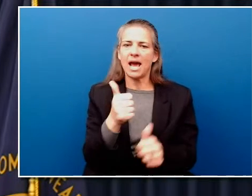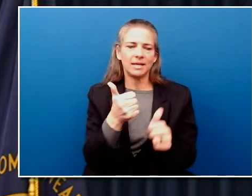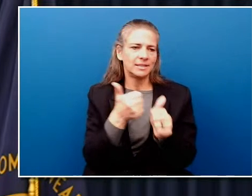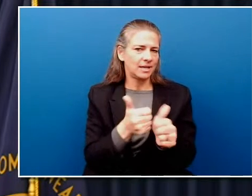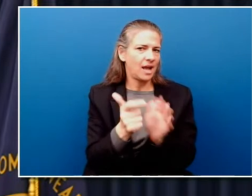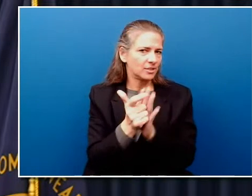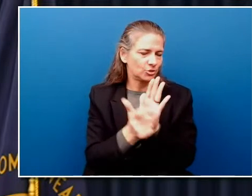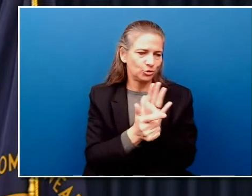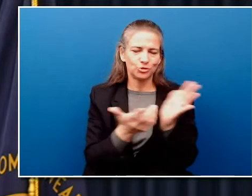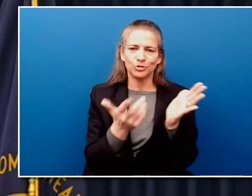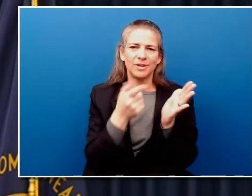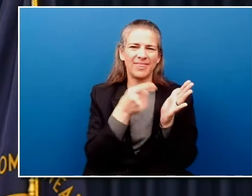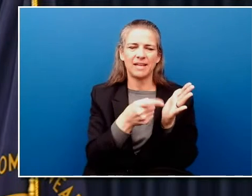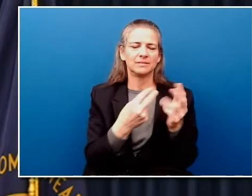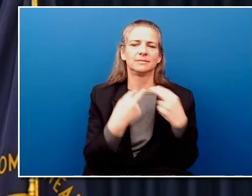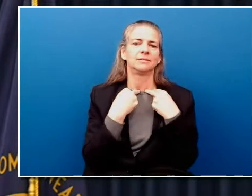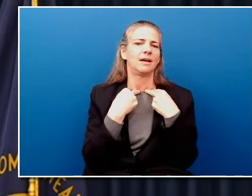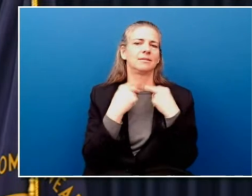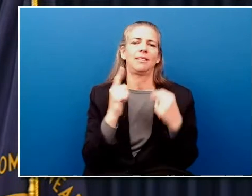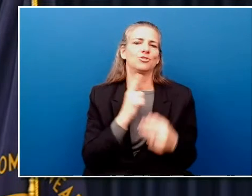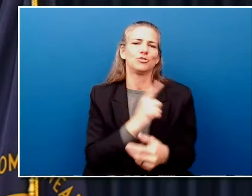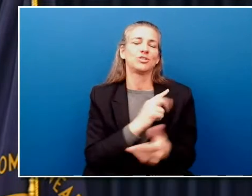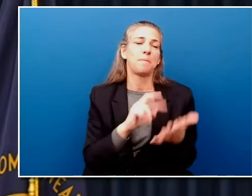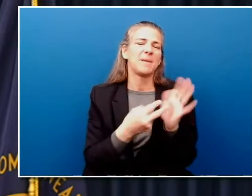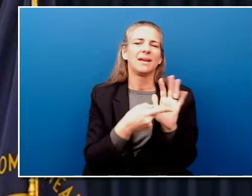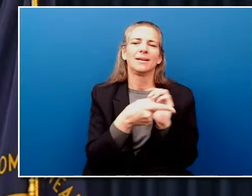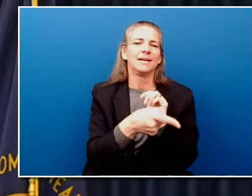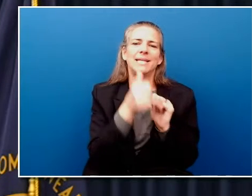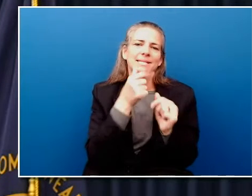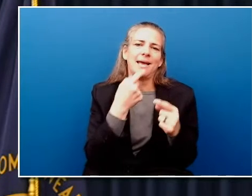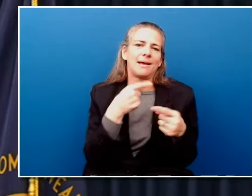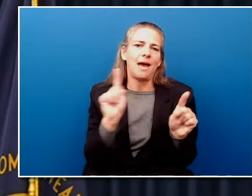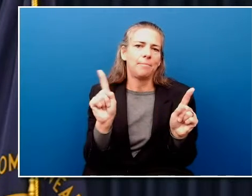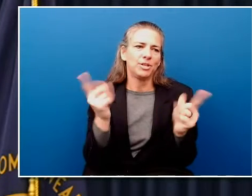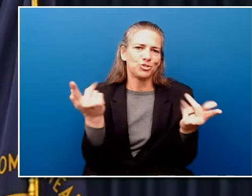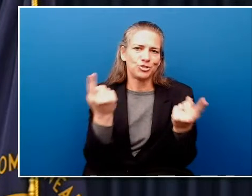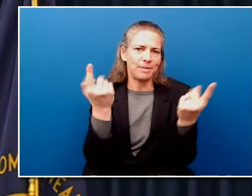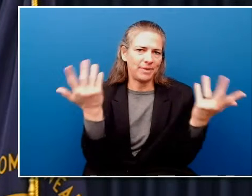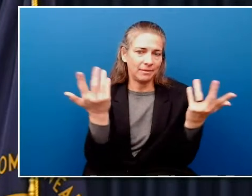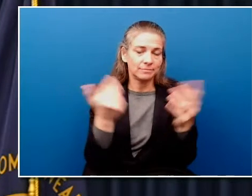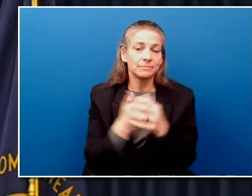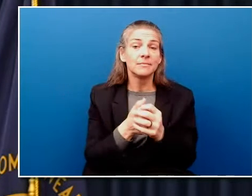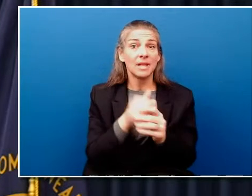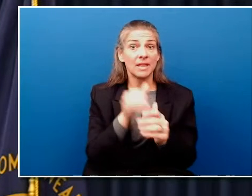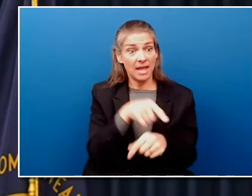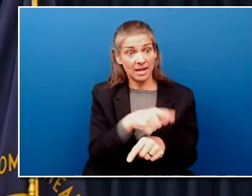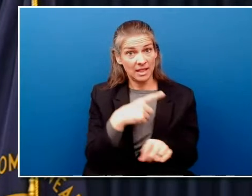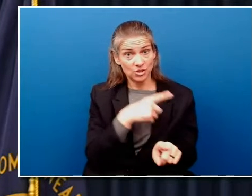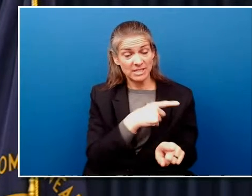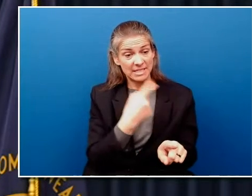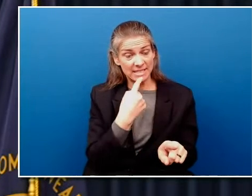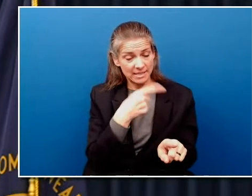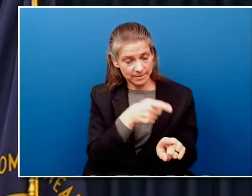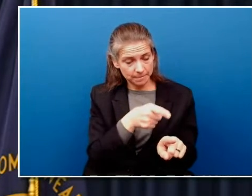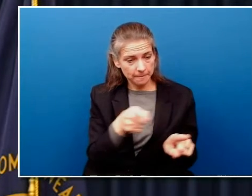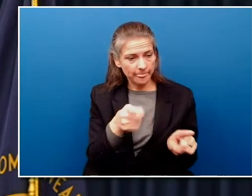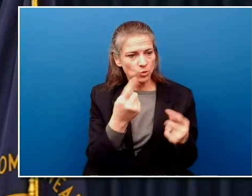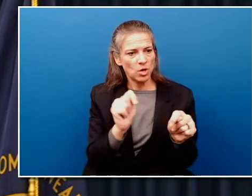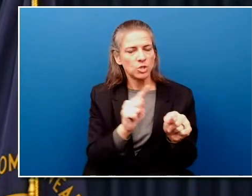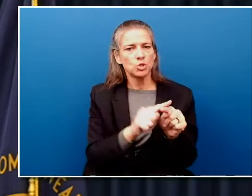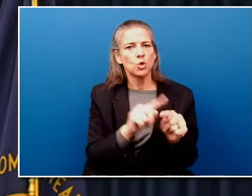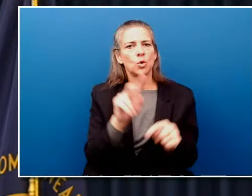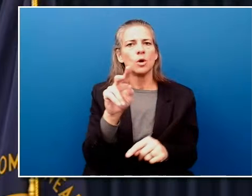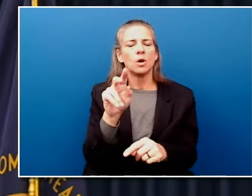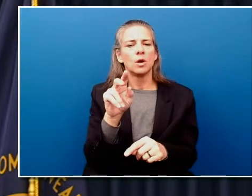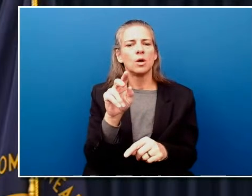legislation. That's when it doesn't actually accomplish something. What it does is it attempts to void